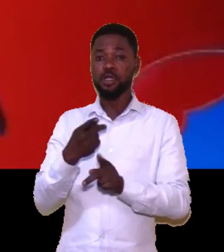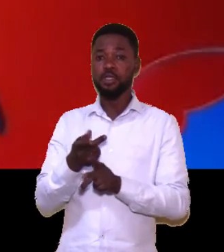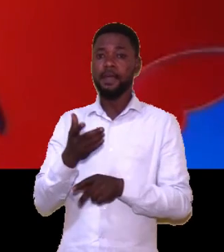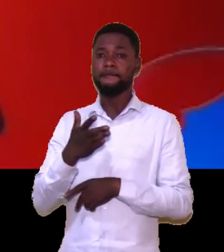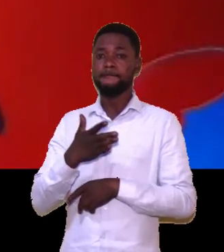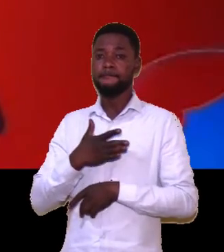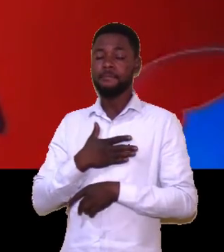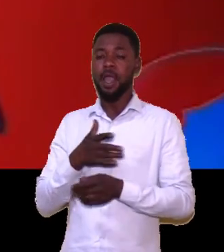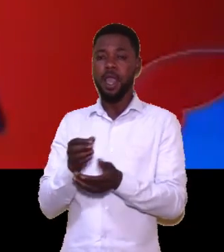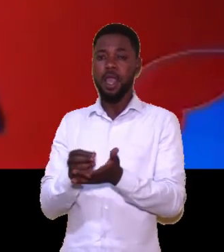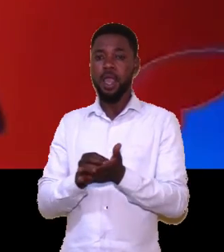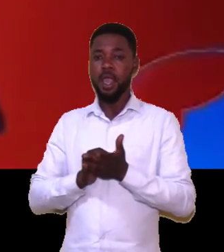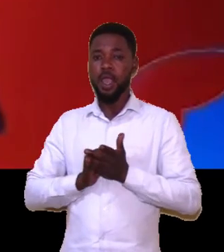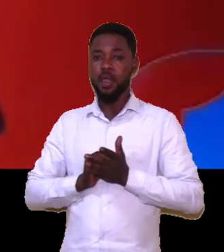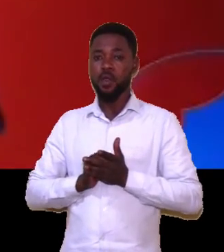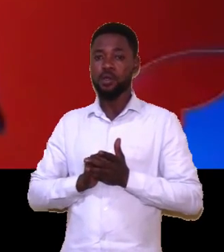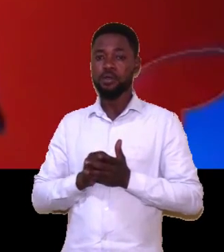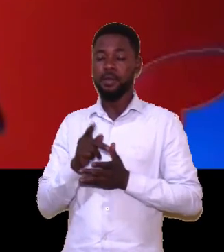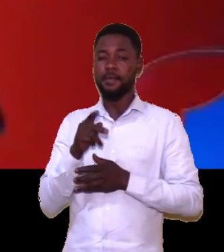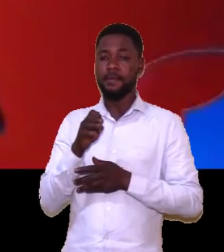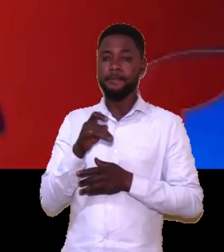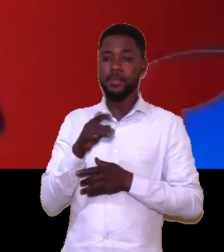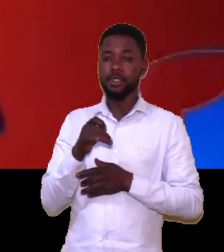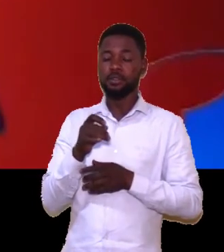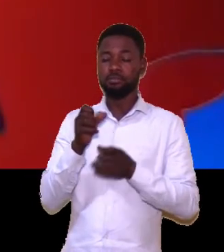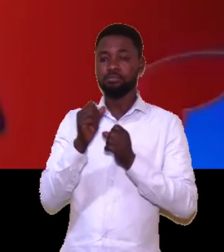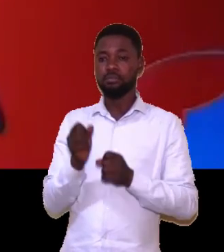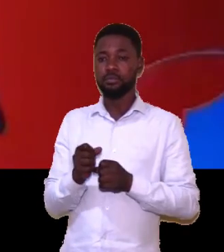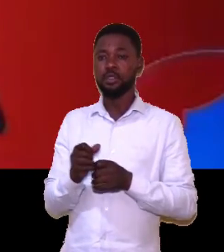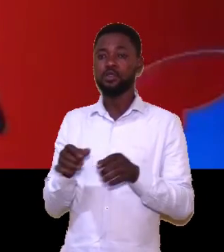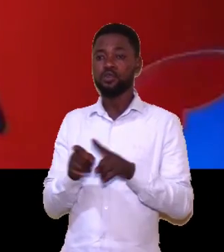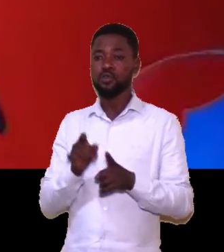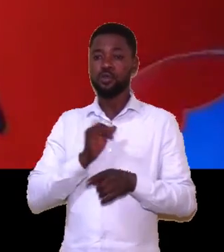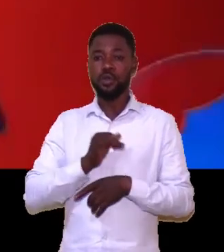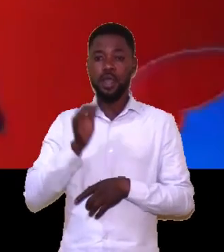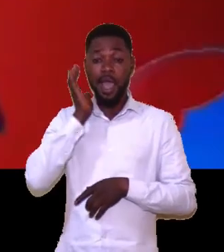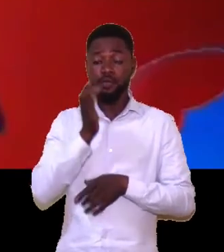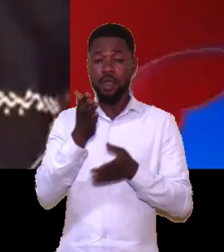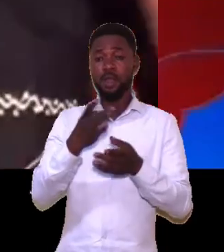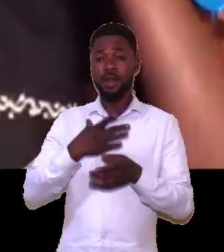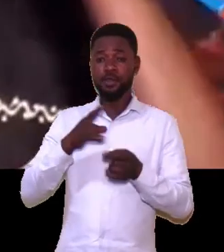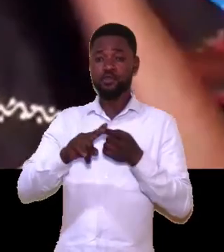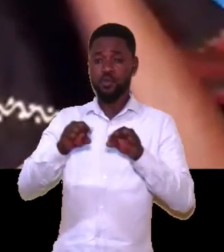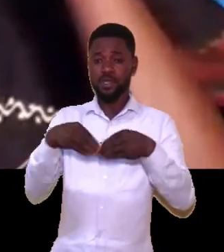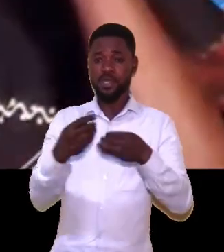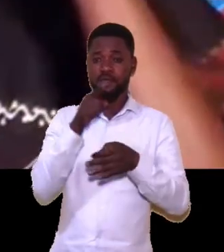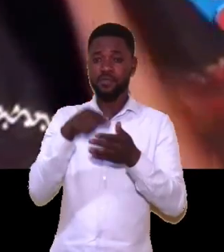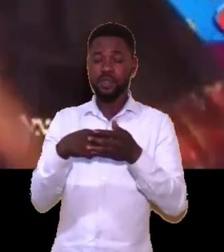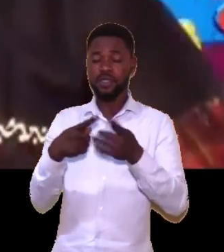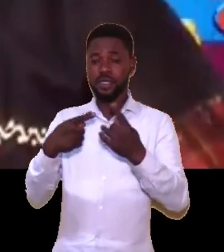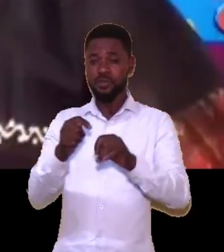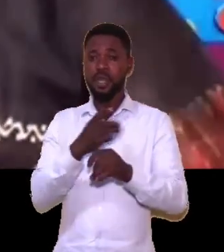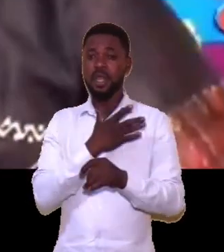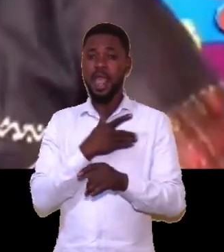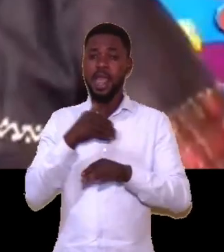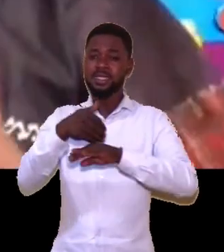I produce my own face shield. So I'd like you to give